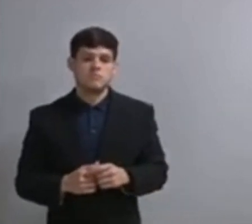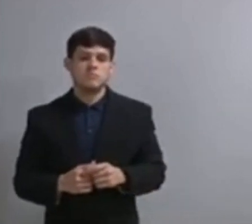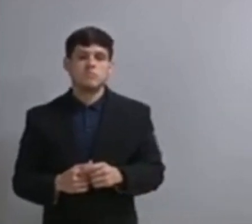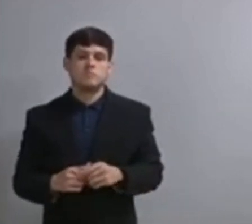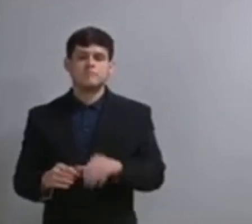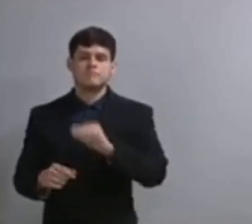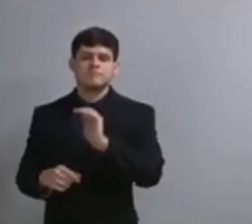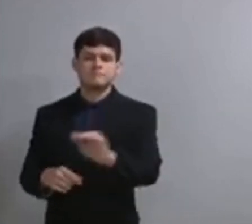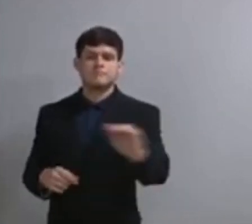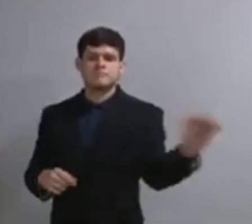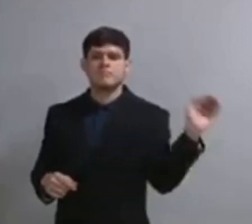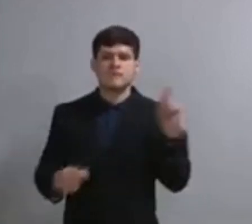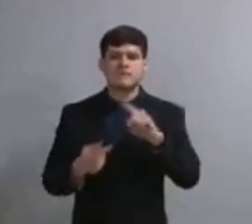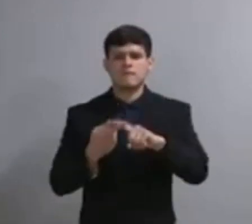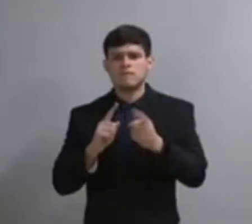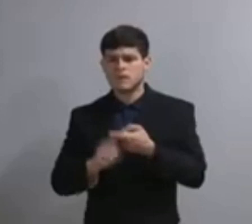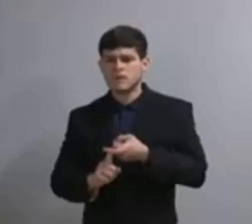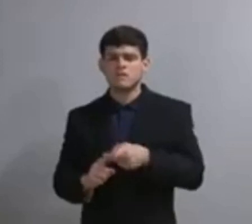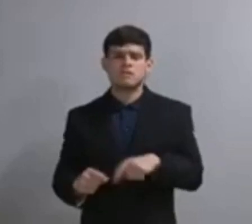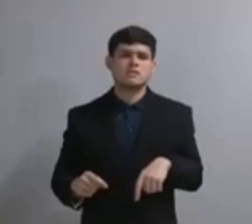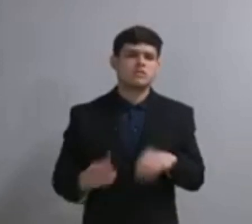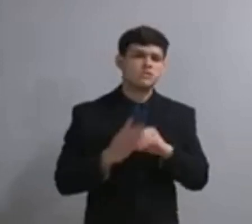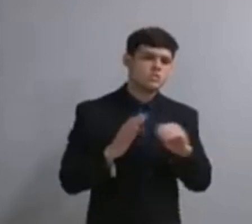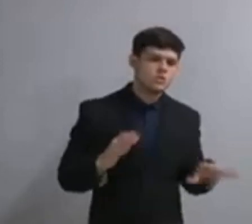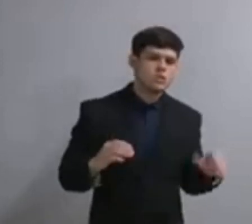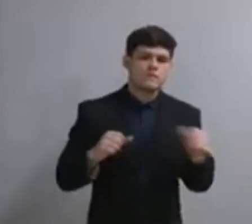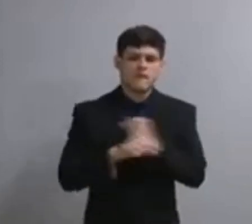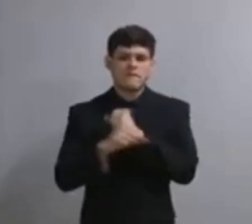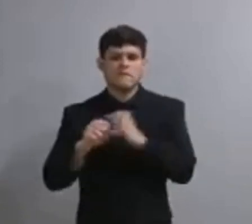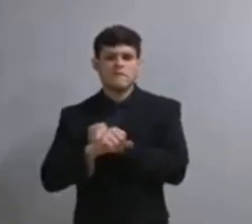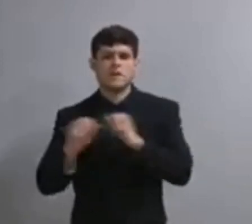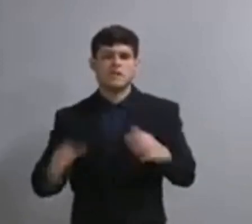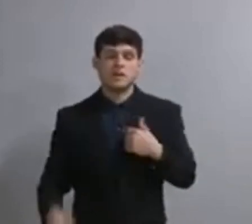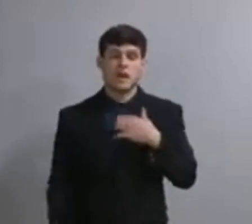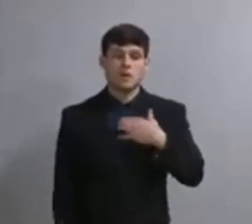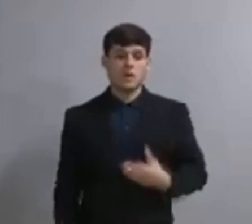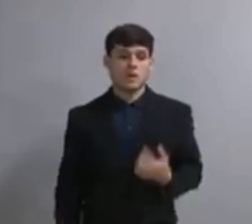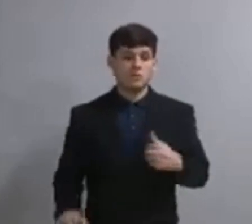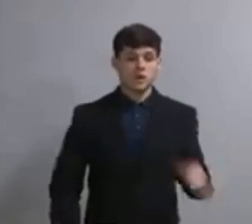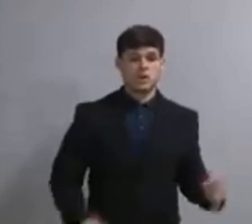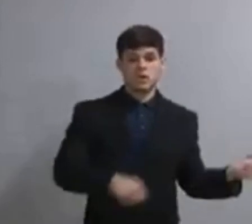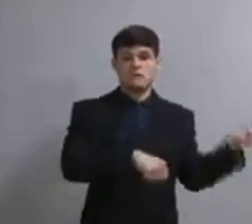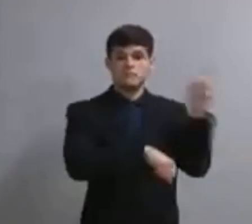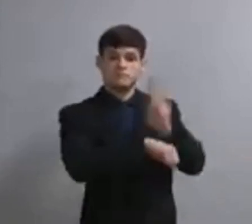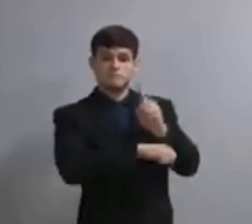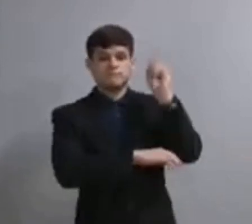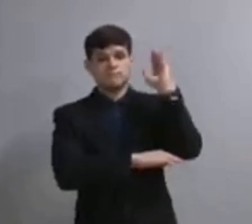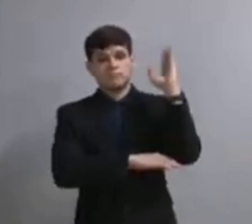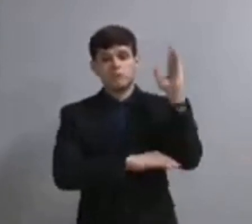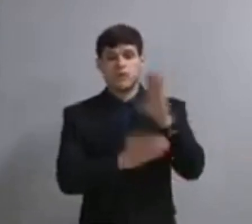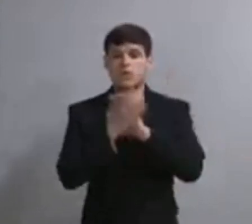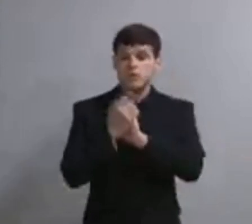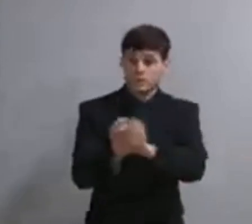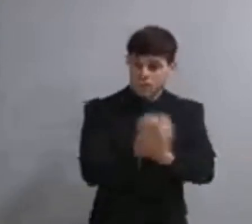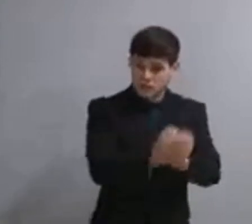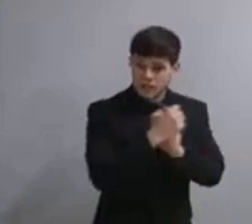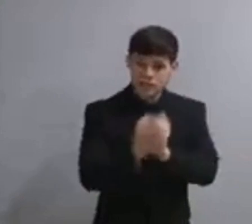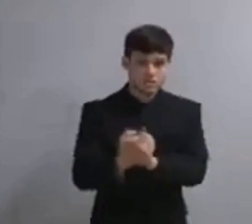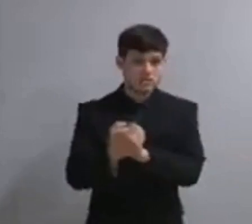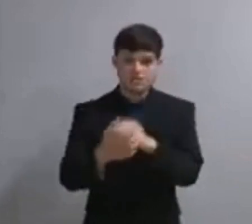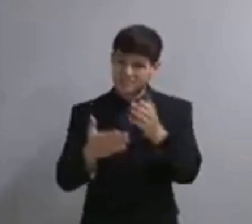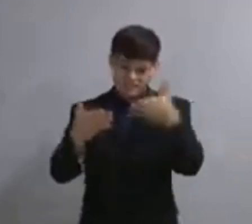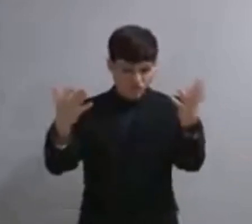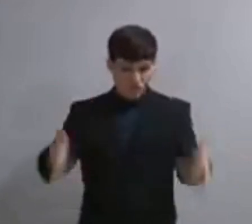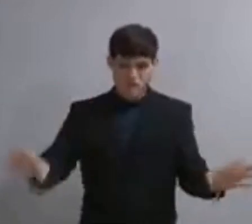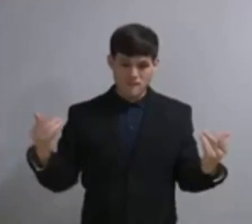Fellow students and fellow fighters, I wish I could stand in front of you here this morning and say, congratulations, it is all